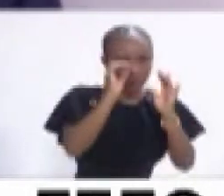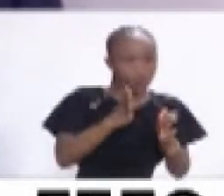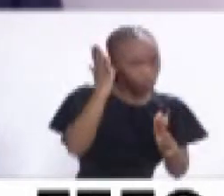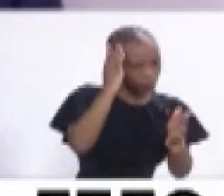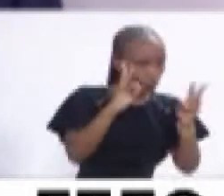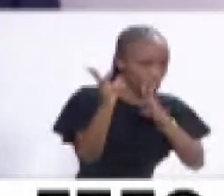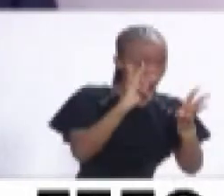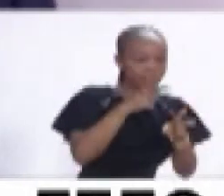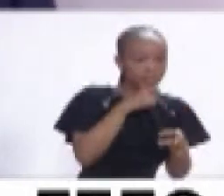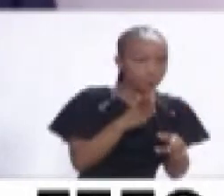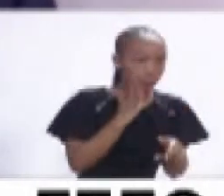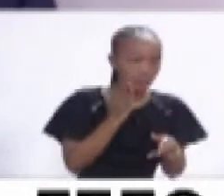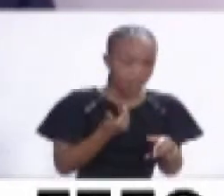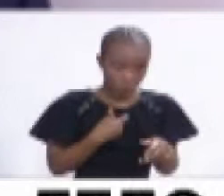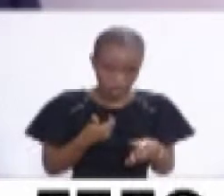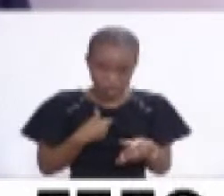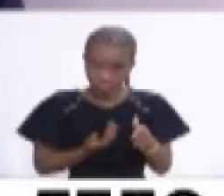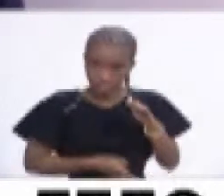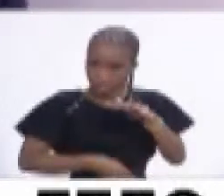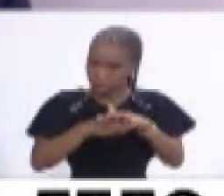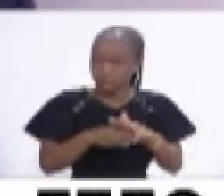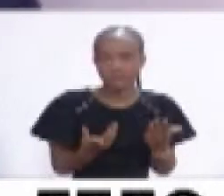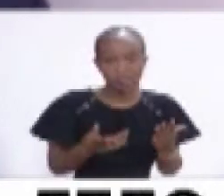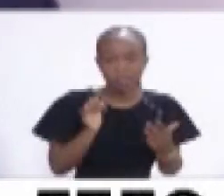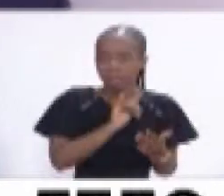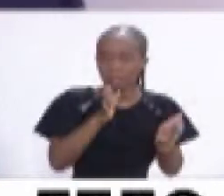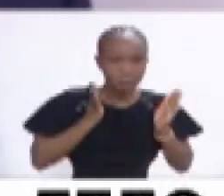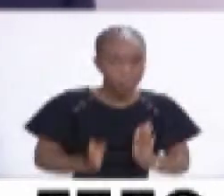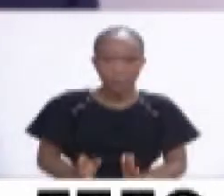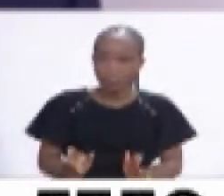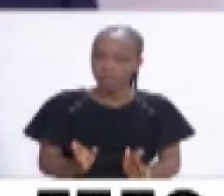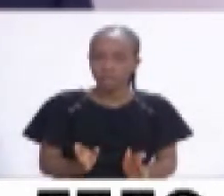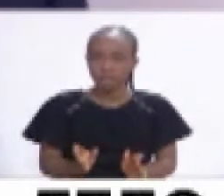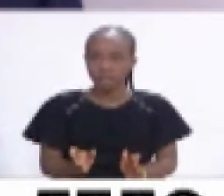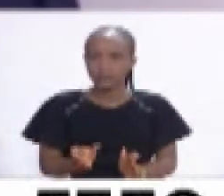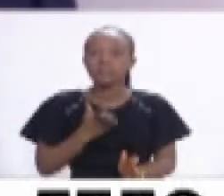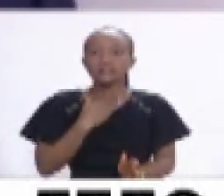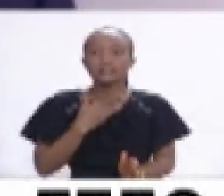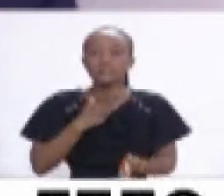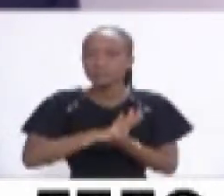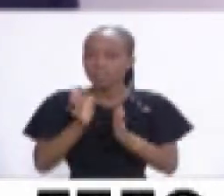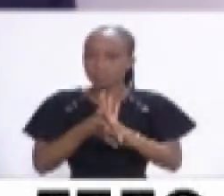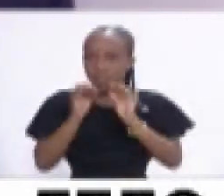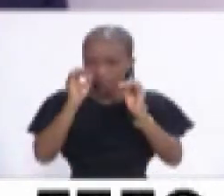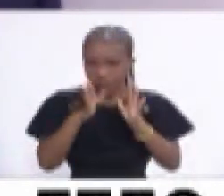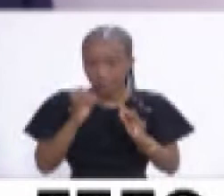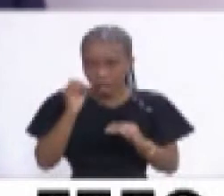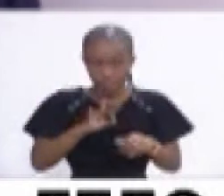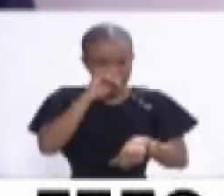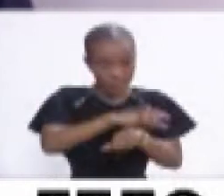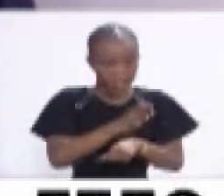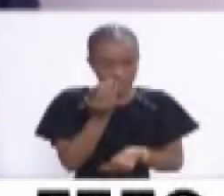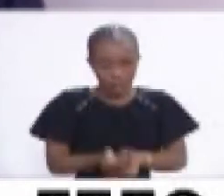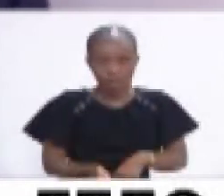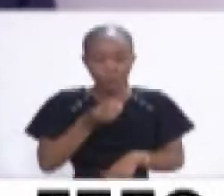parent has been sacked? That person does not deserve to be a teacher. Because if you send the child